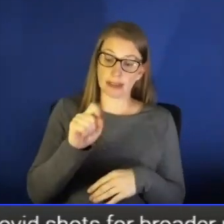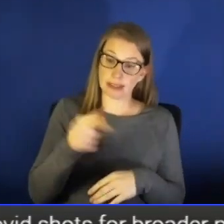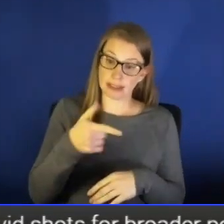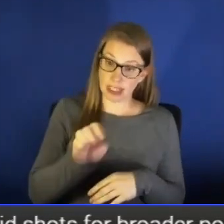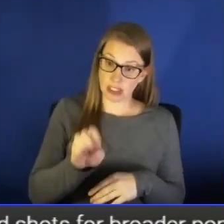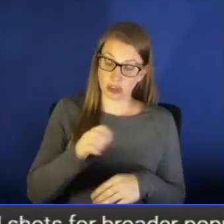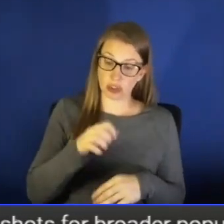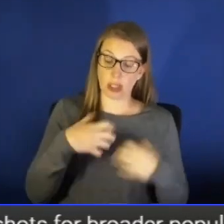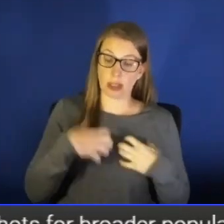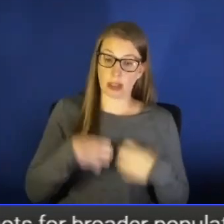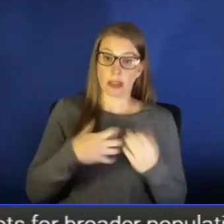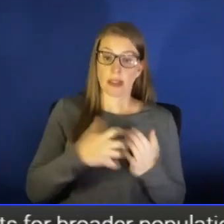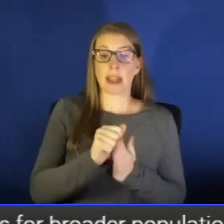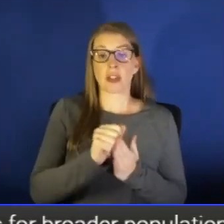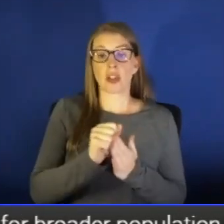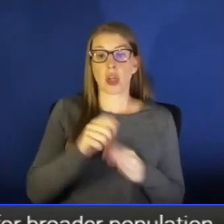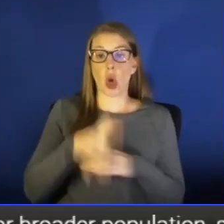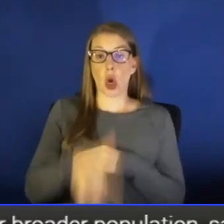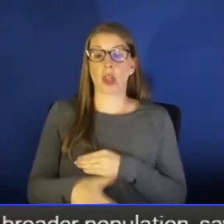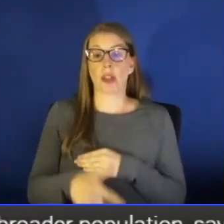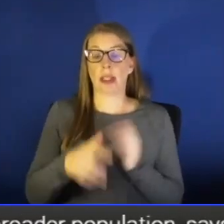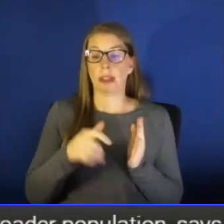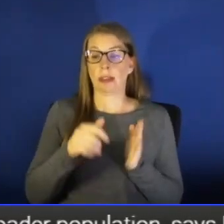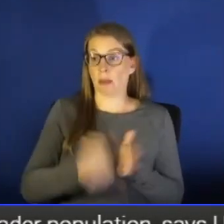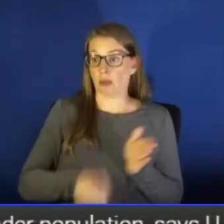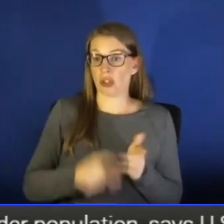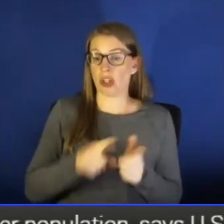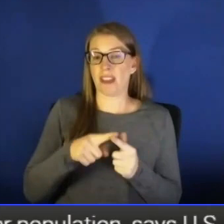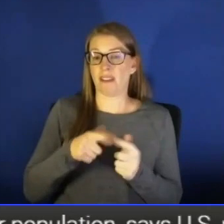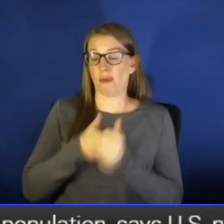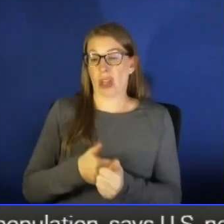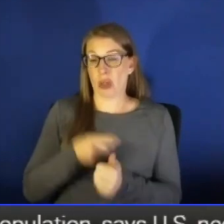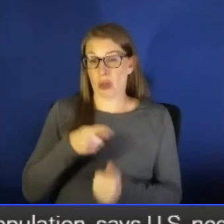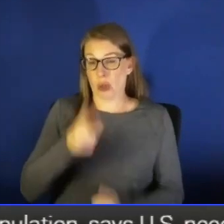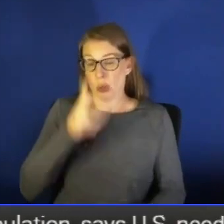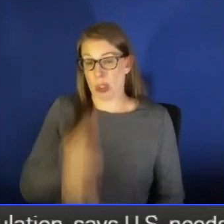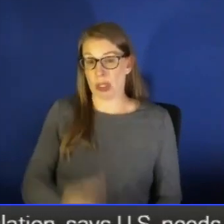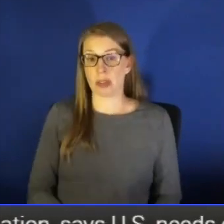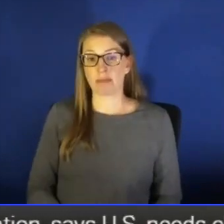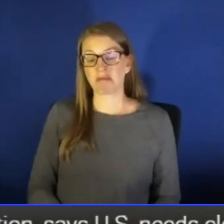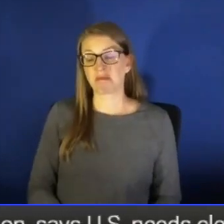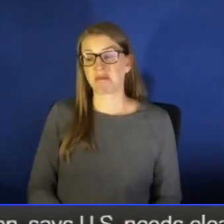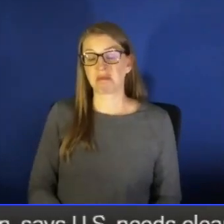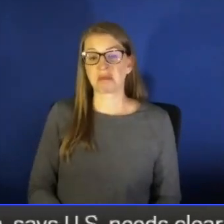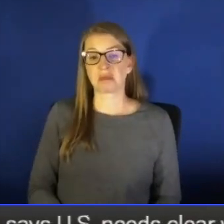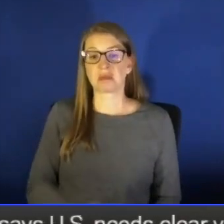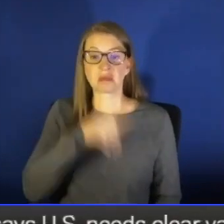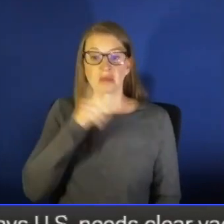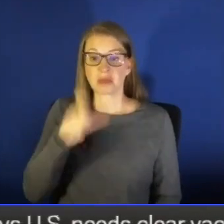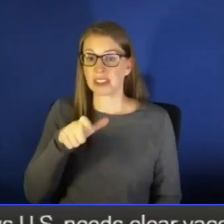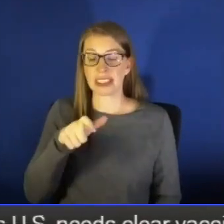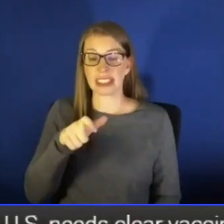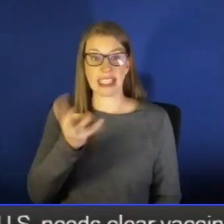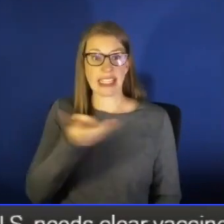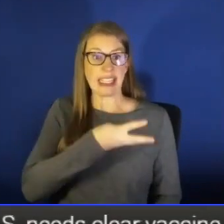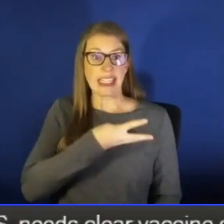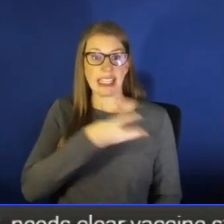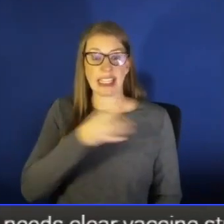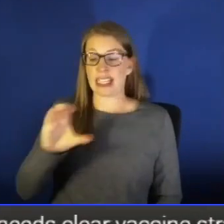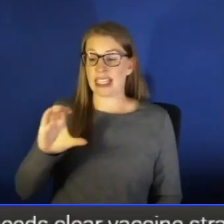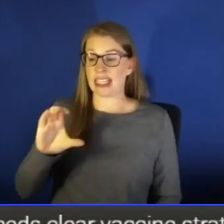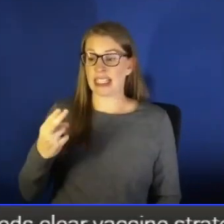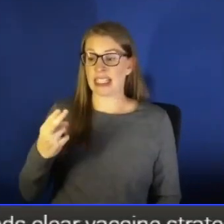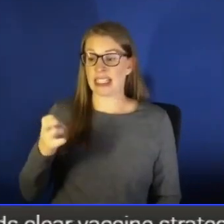then we would just follow you. You wouldn't necessarily need chemotherapy, because what we had was